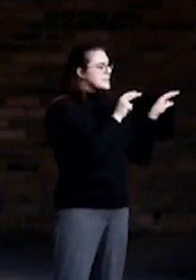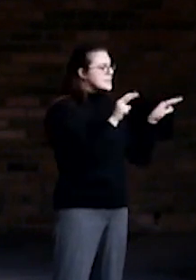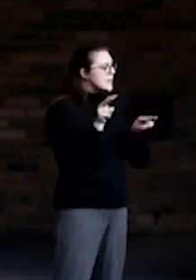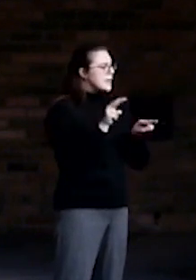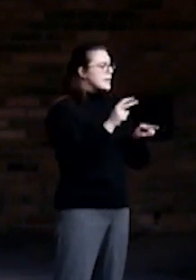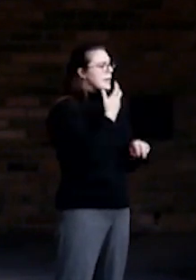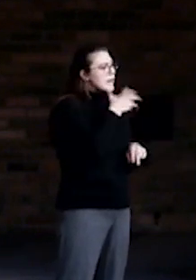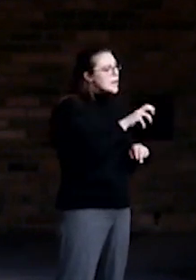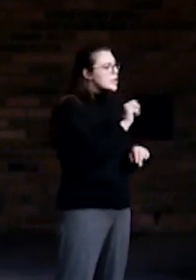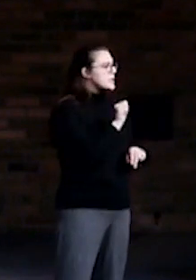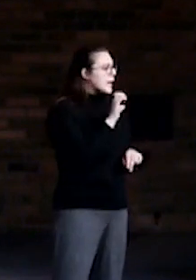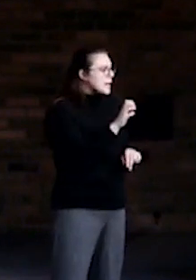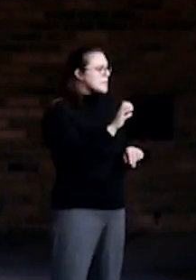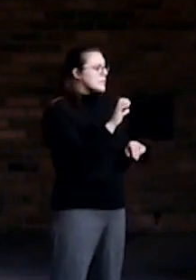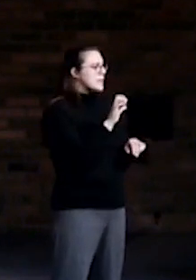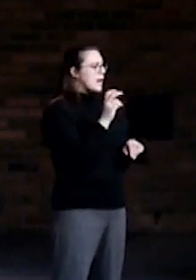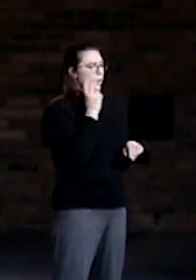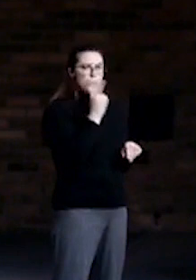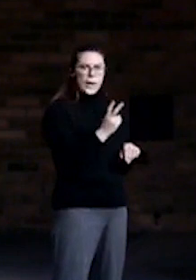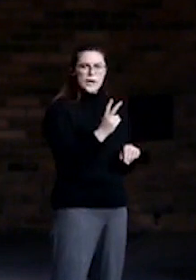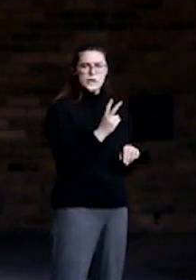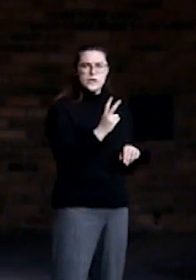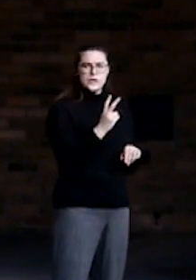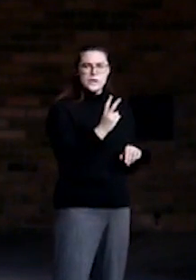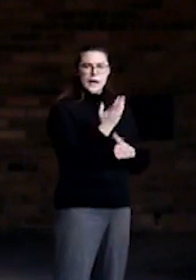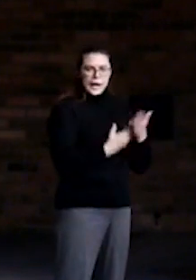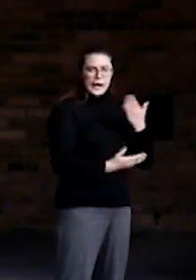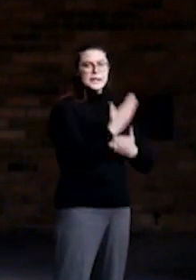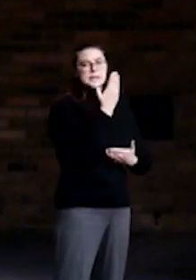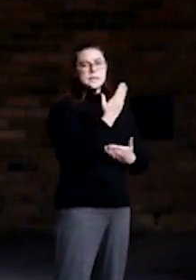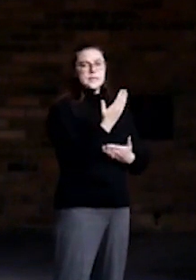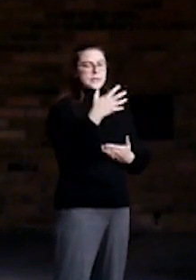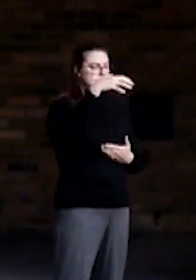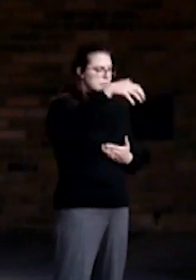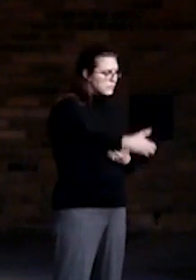And I watched that hand go right in the side of my window. And as soon as it disappeared, I could feel this.